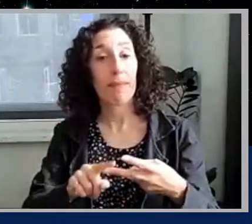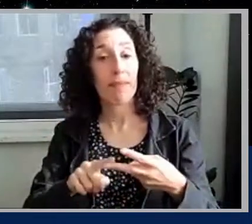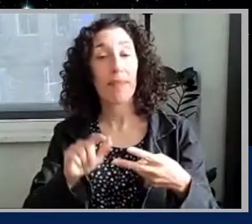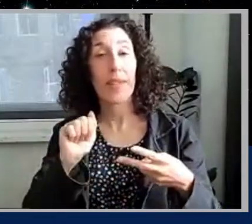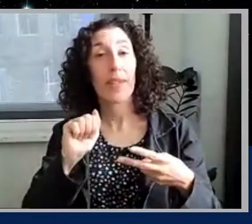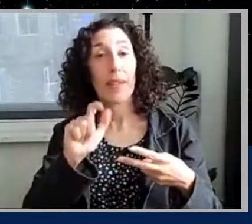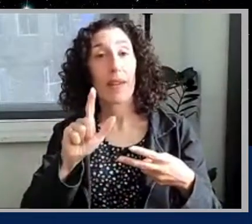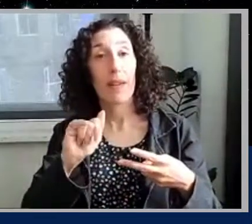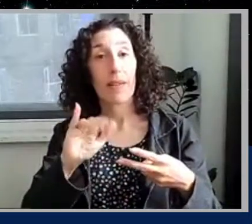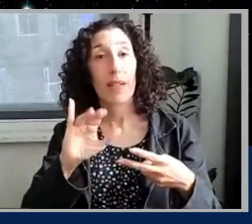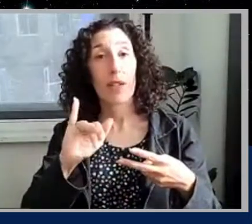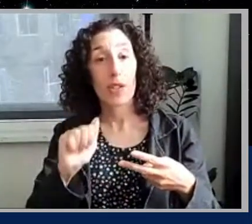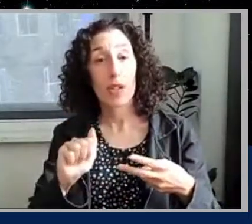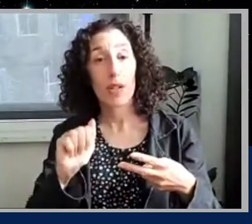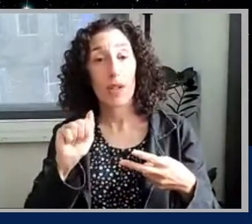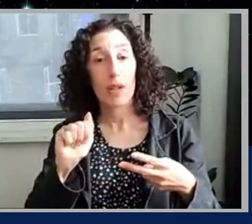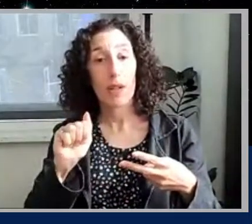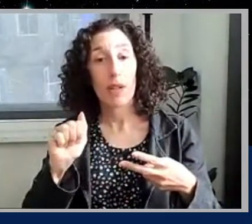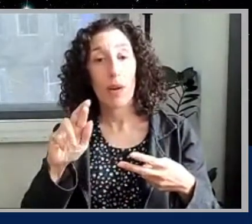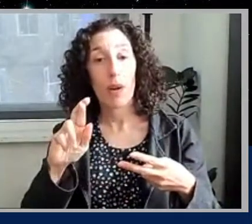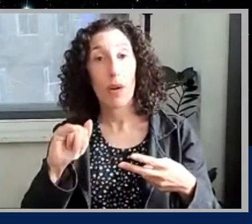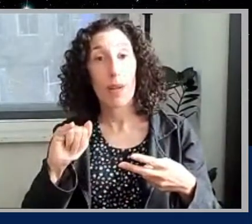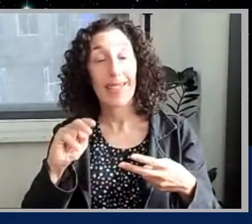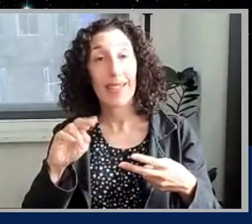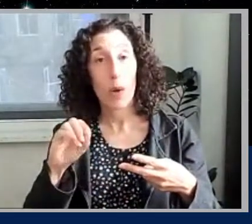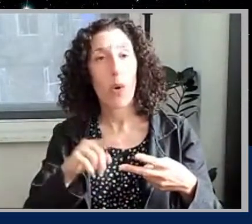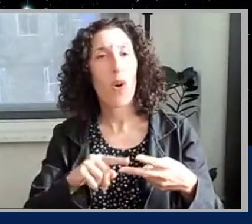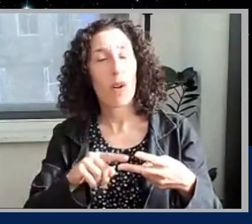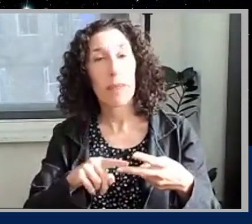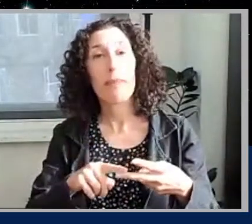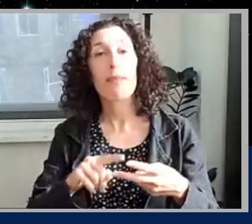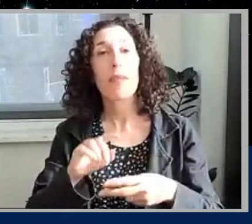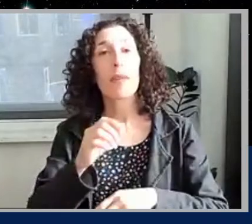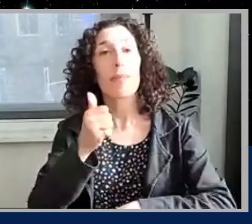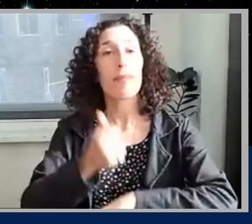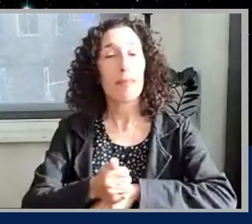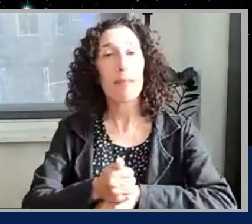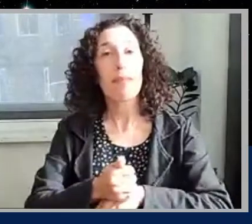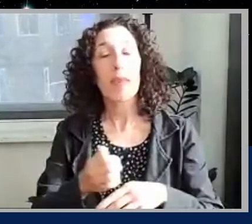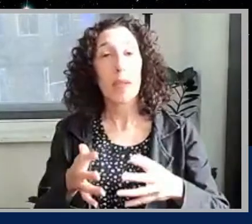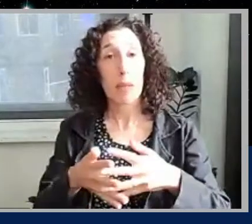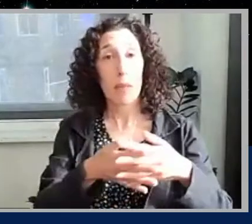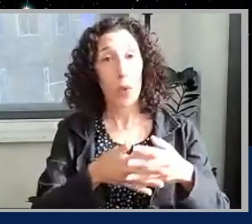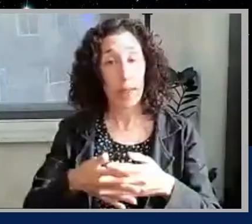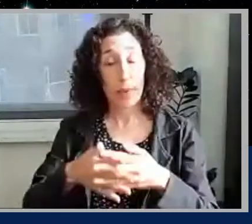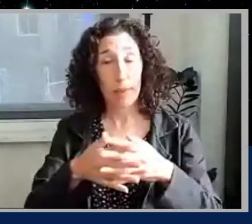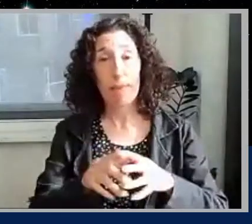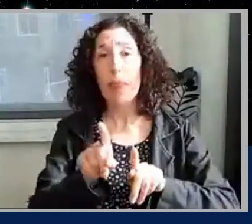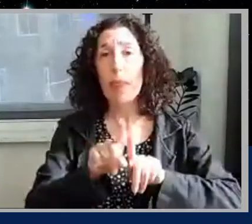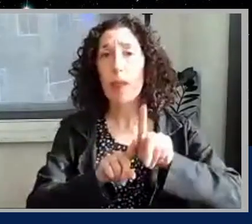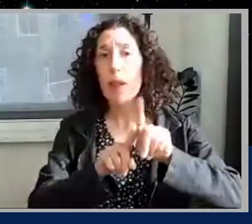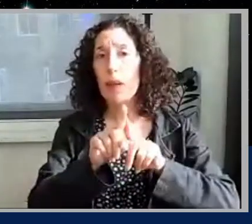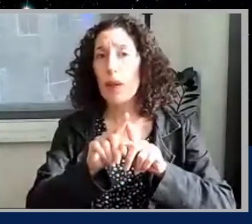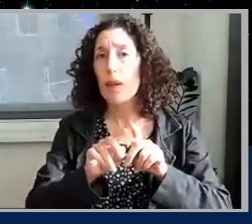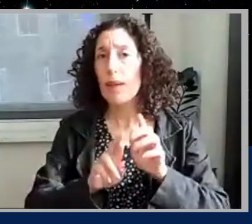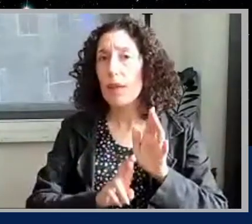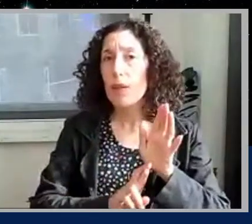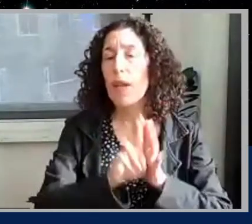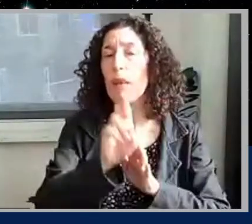and she's the co-founder of the American Astronomical Society Working Group on Accessibility and